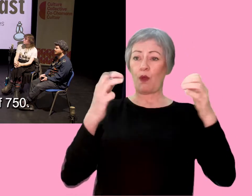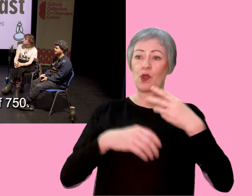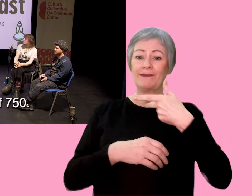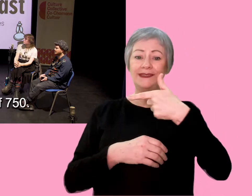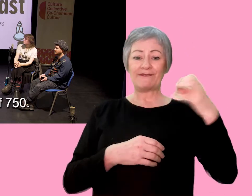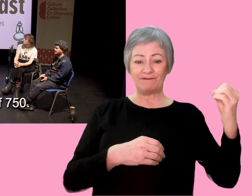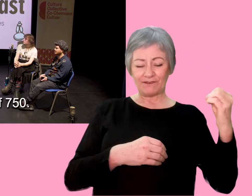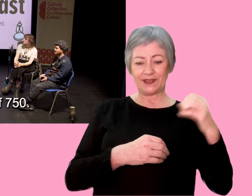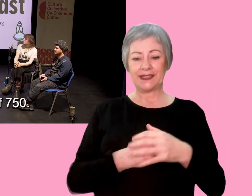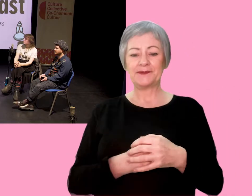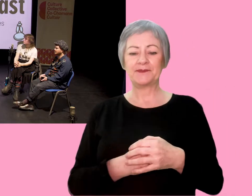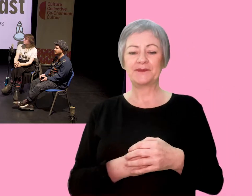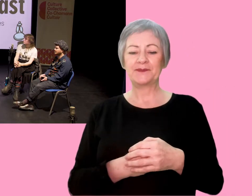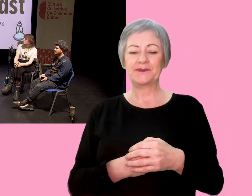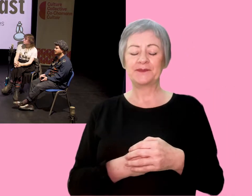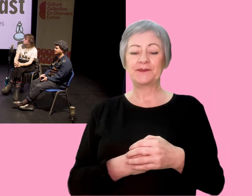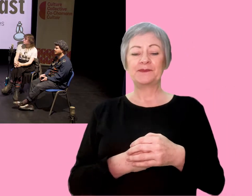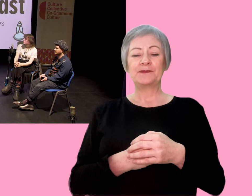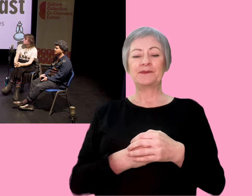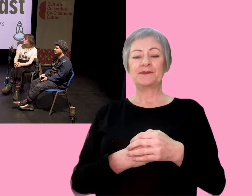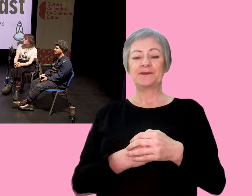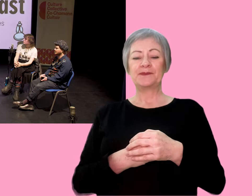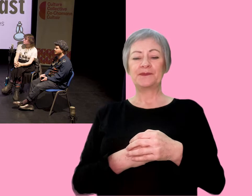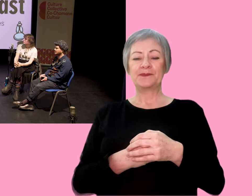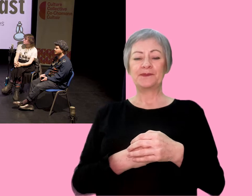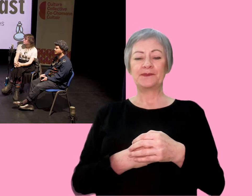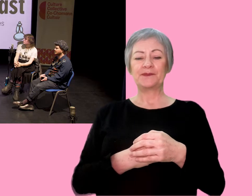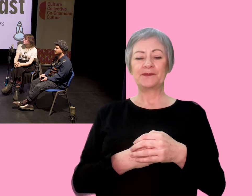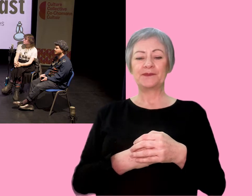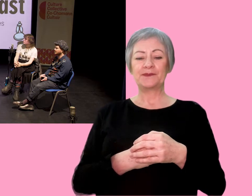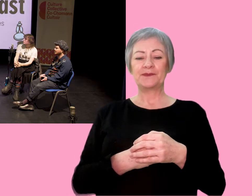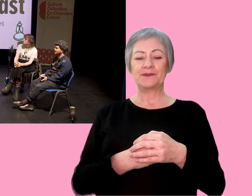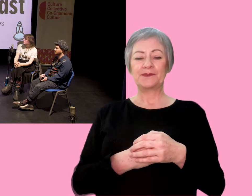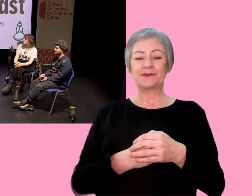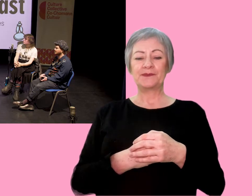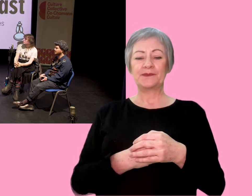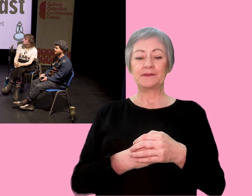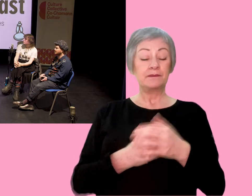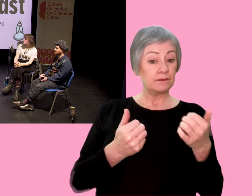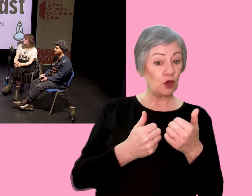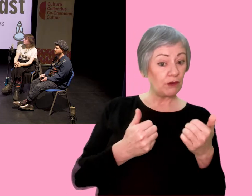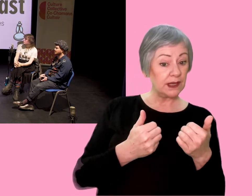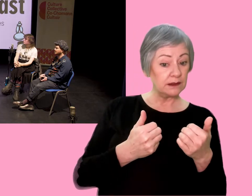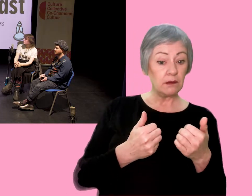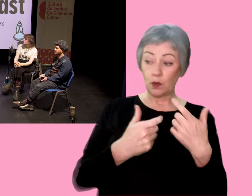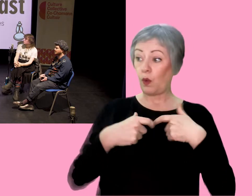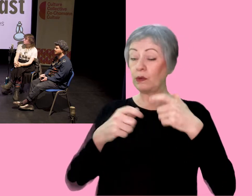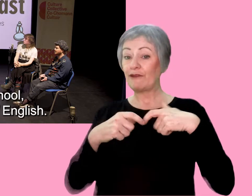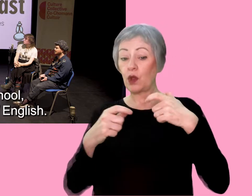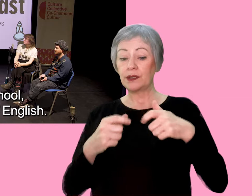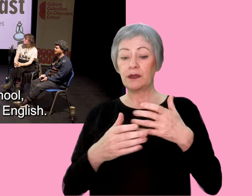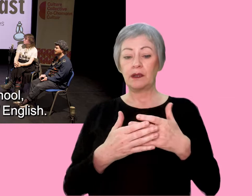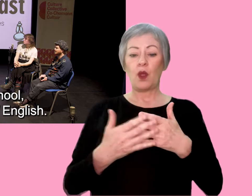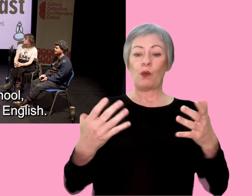sheach kiet geleid. Nu de haas ik mee zijn skaal. You okay there? No, it's okay. Carry on.